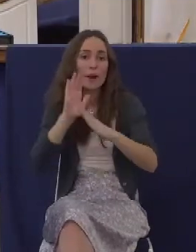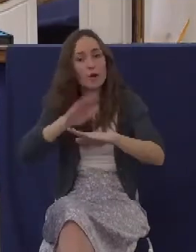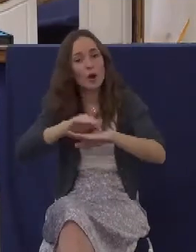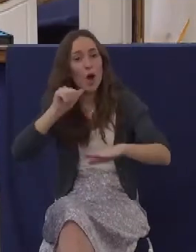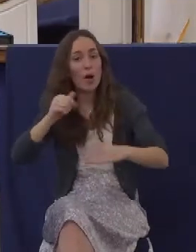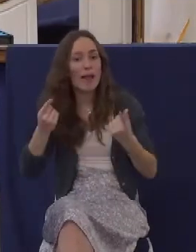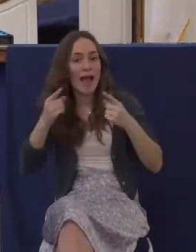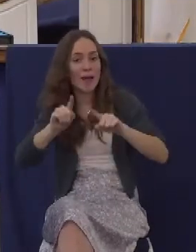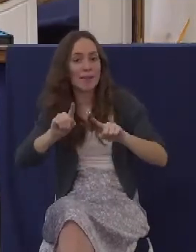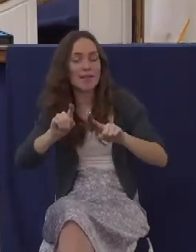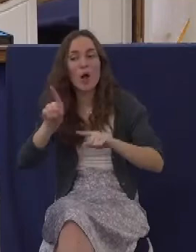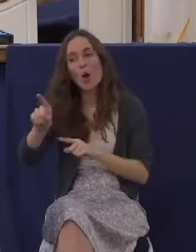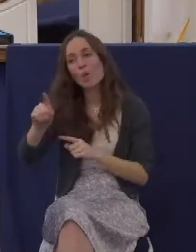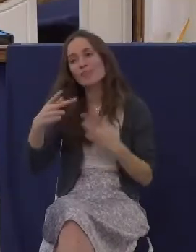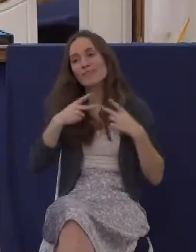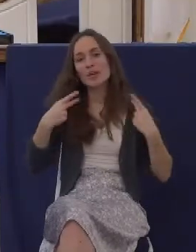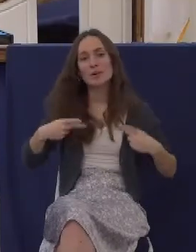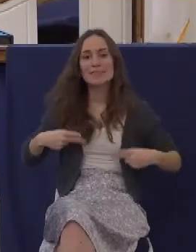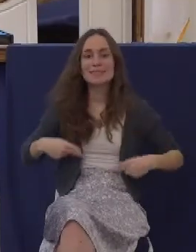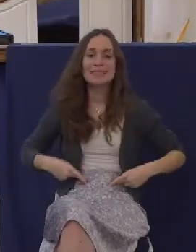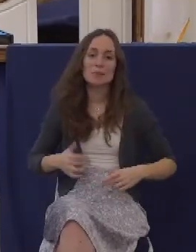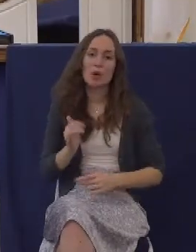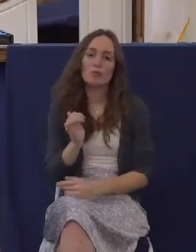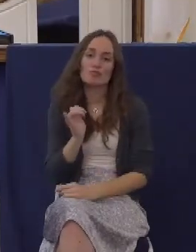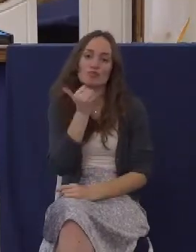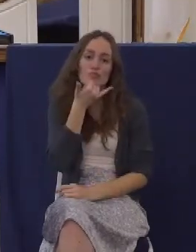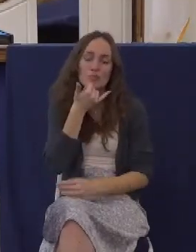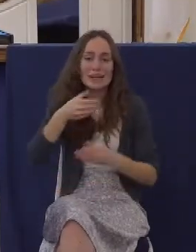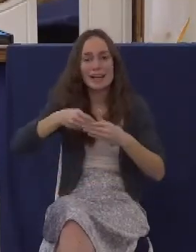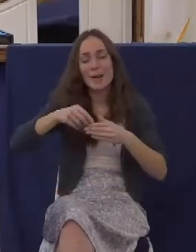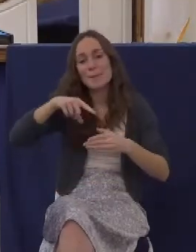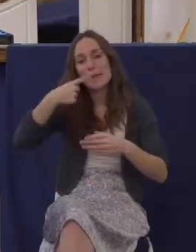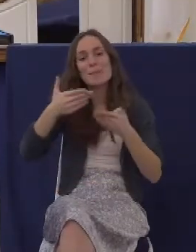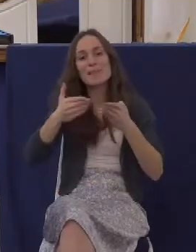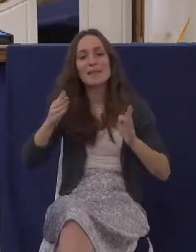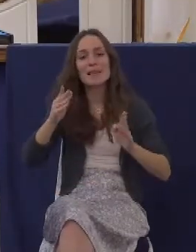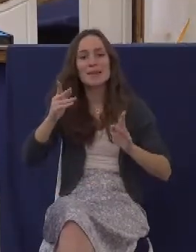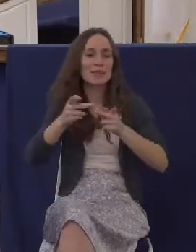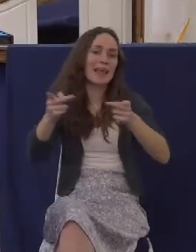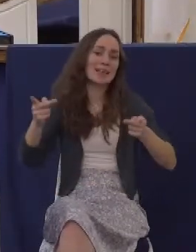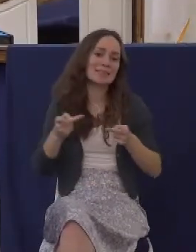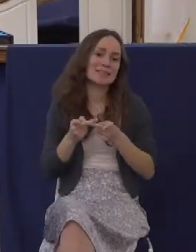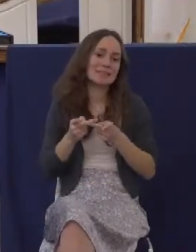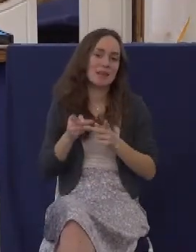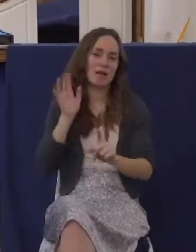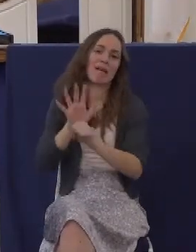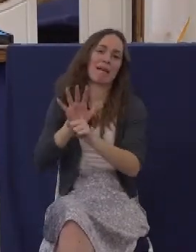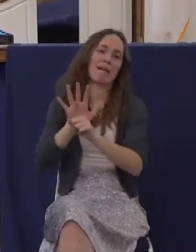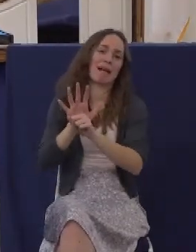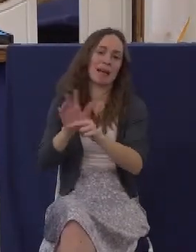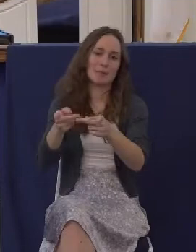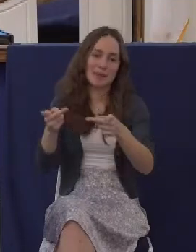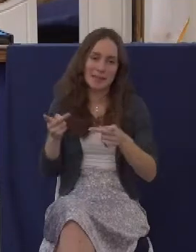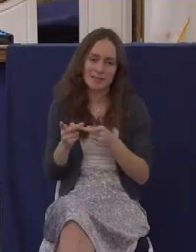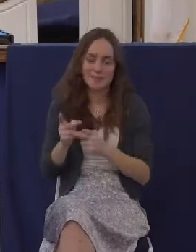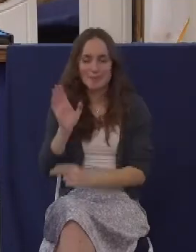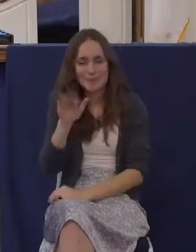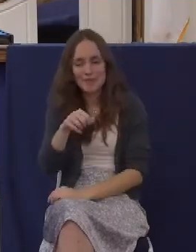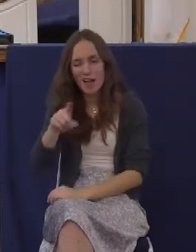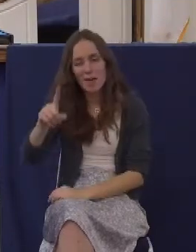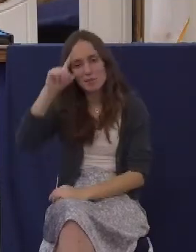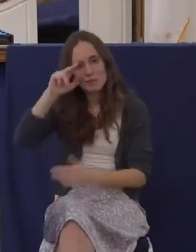chief places, in the busiest street corner. In our vernacular day, it would be in the middle of the